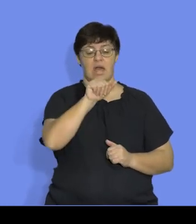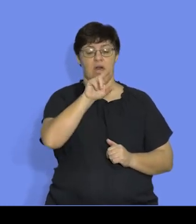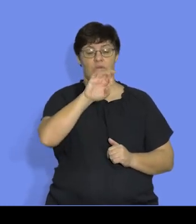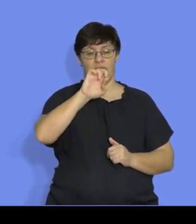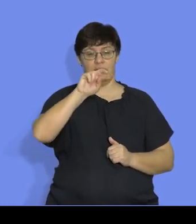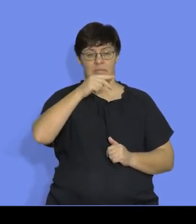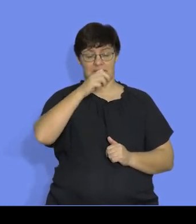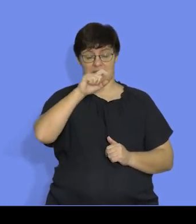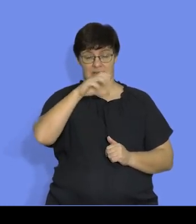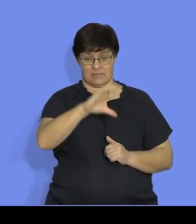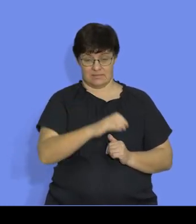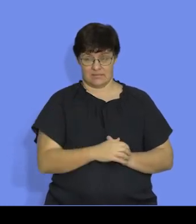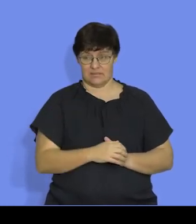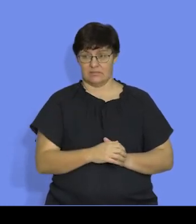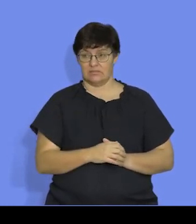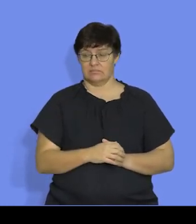arithmetic